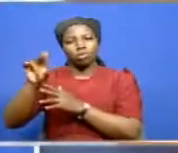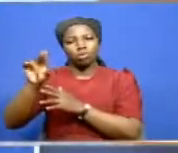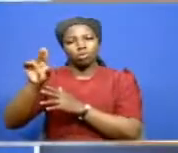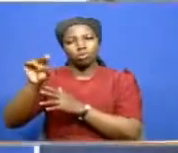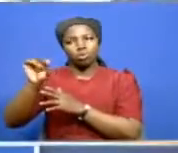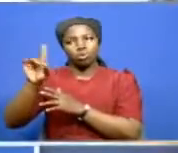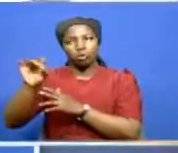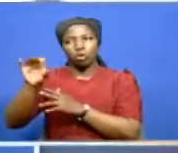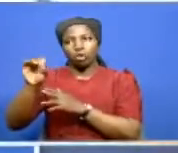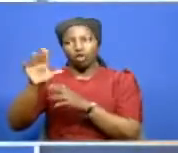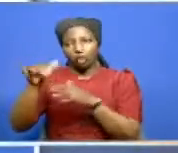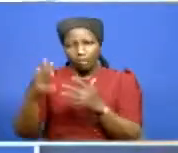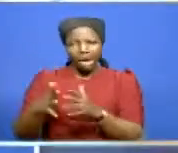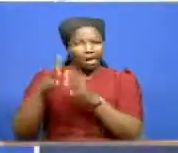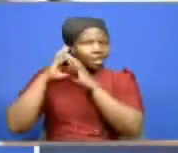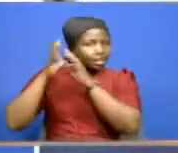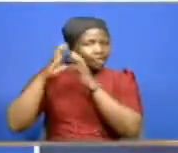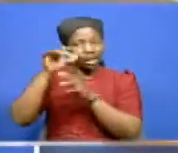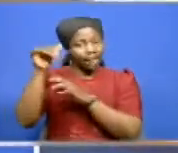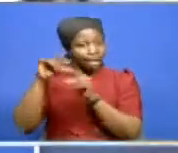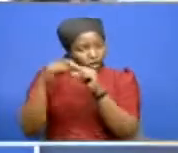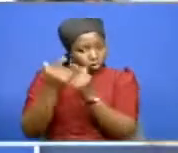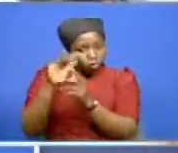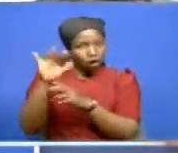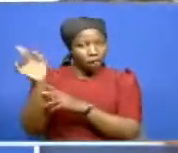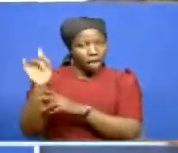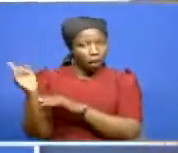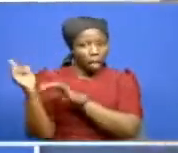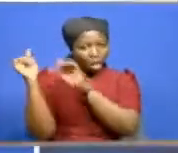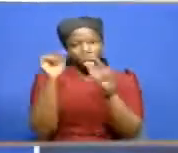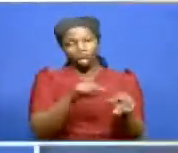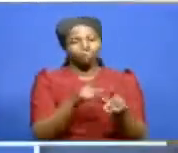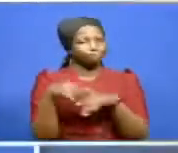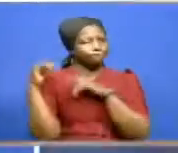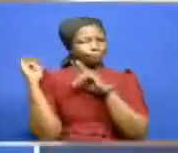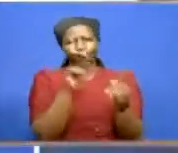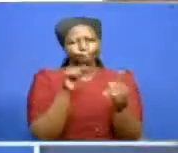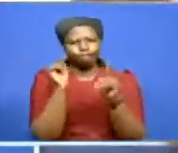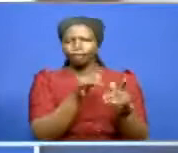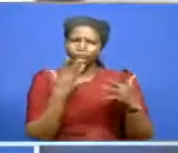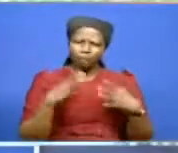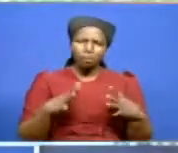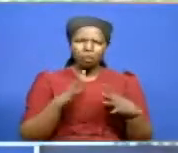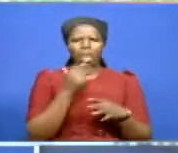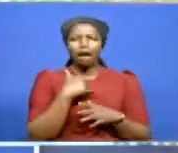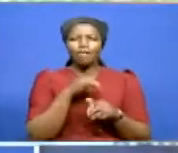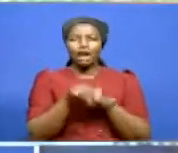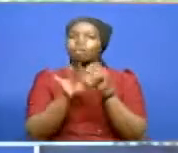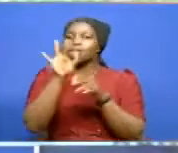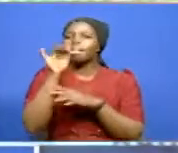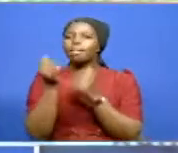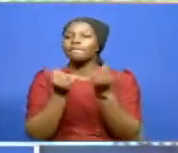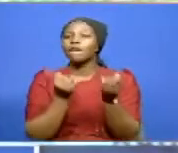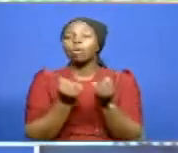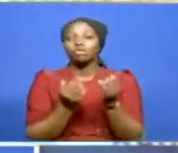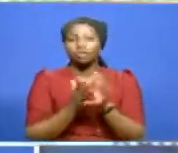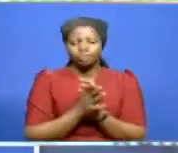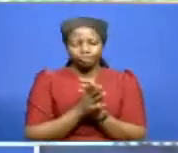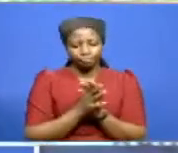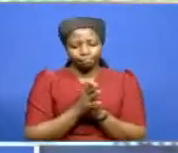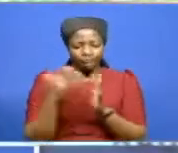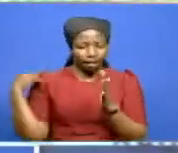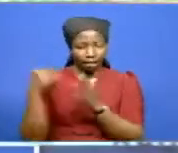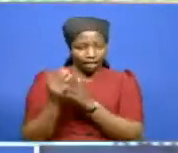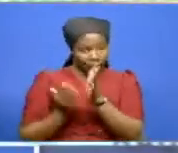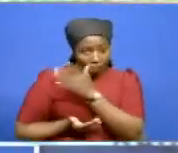na grupu imetoka Nairobi. Wanakuja kutishia watu Mjomboni, wana magari wanazua karibu 30. Na kutoka asubuhi